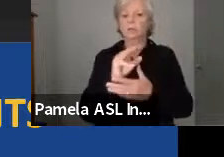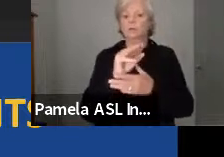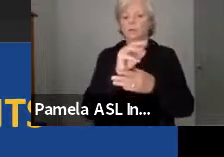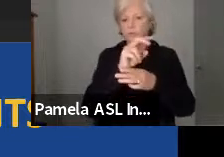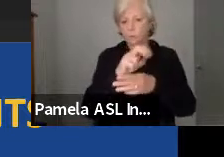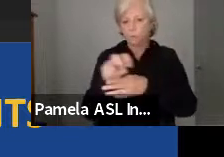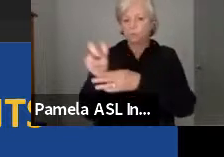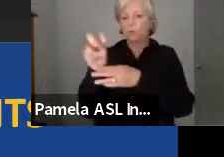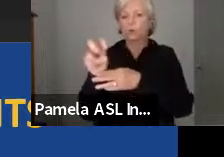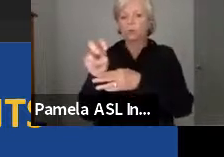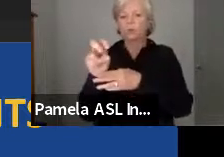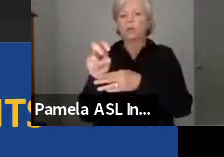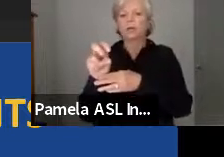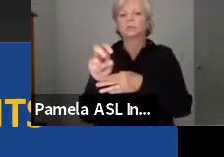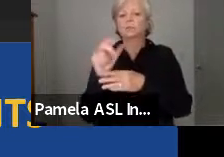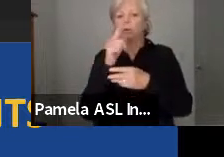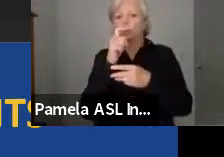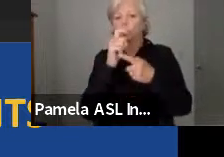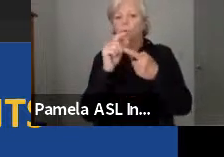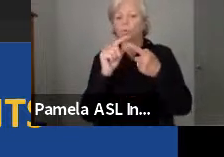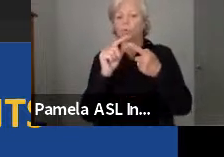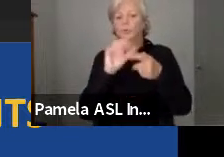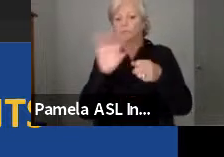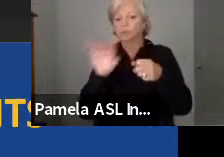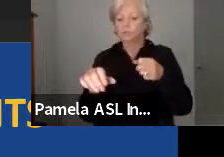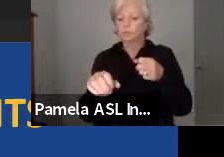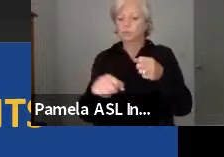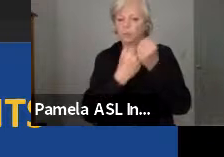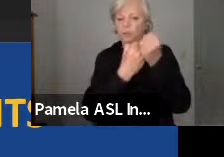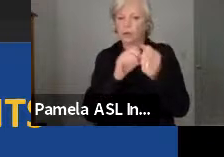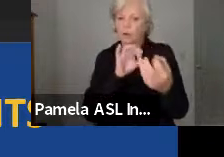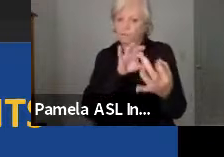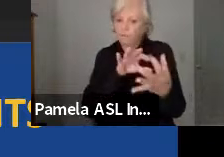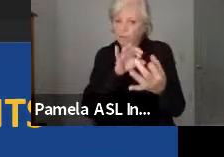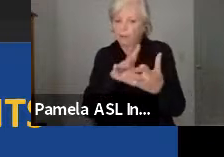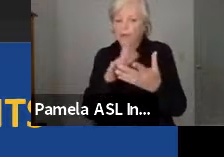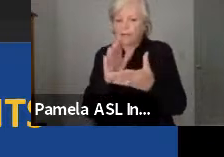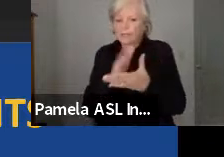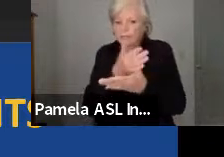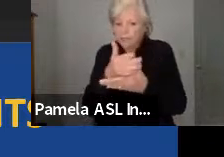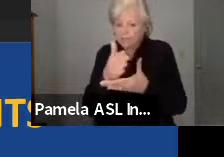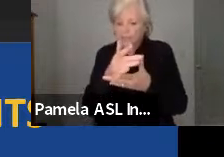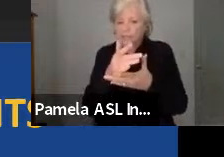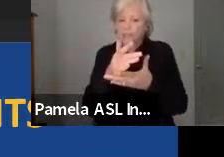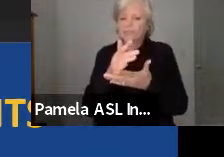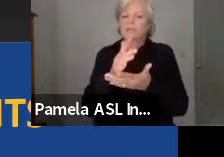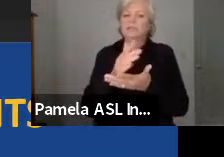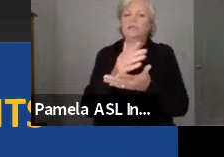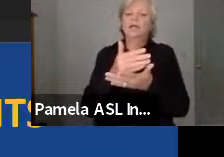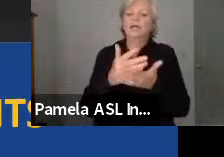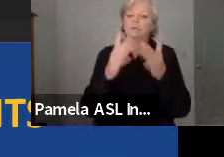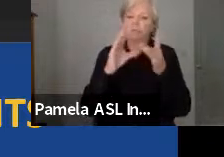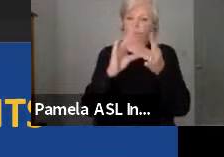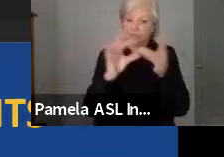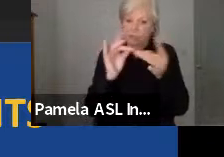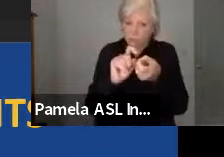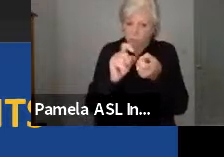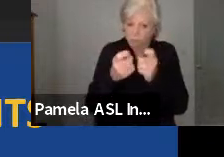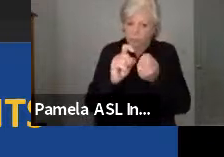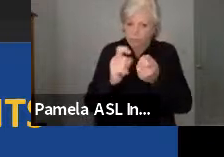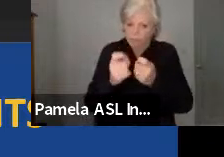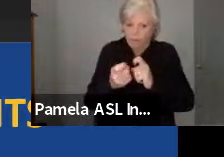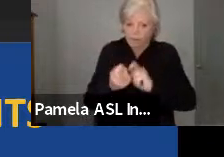groups who supported the feedback sessions to help us with message refinement. And we're